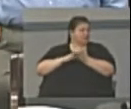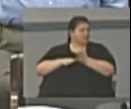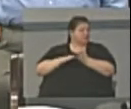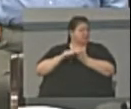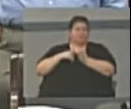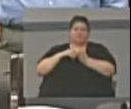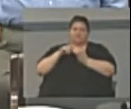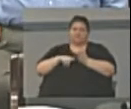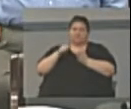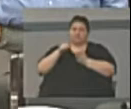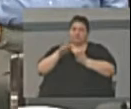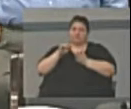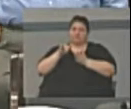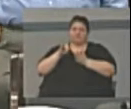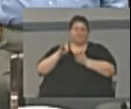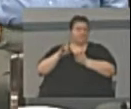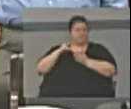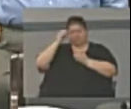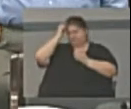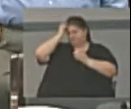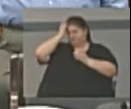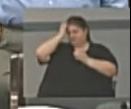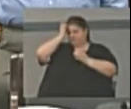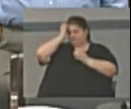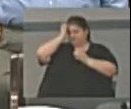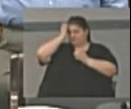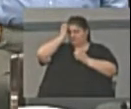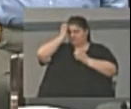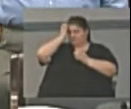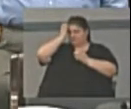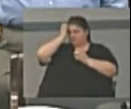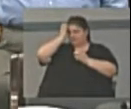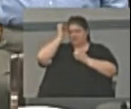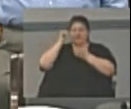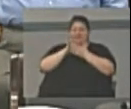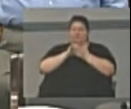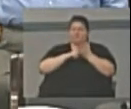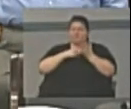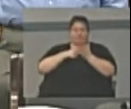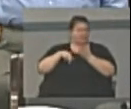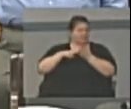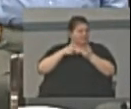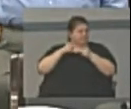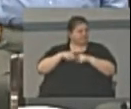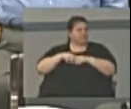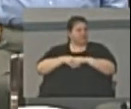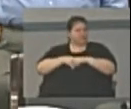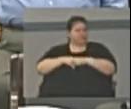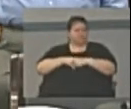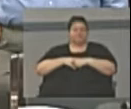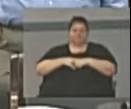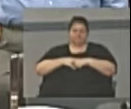low bidder. Is that correct? That's correct. Yes, okay. Sir. And that's what we've approved. Yes, sir. Okay, thank you, sir.